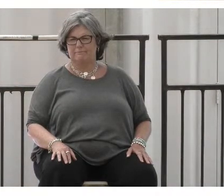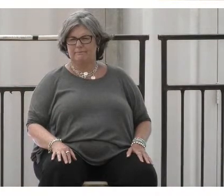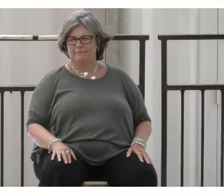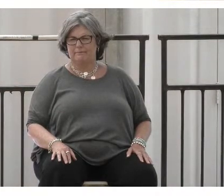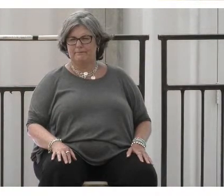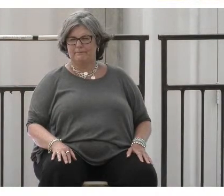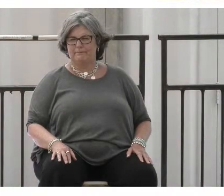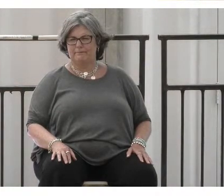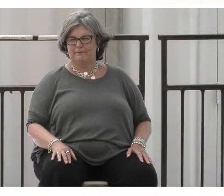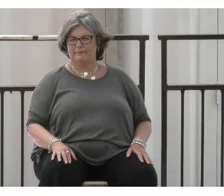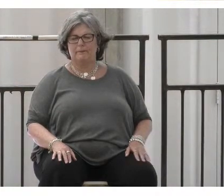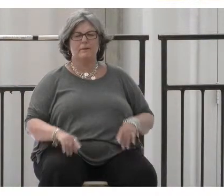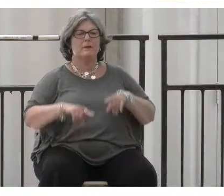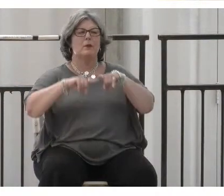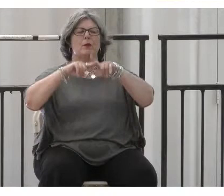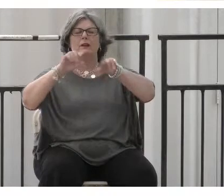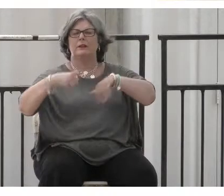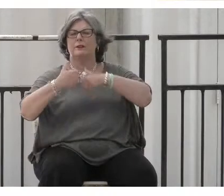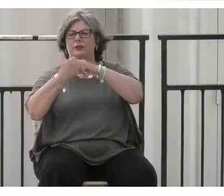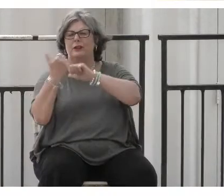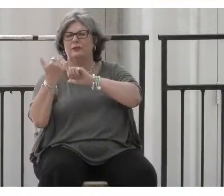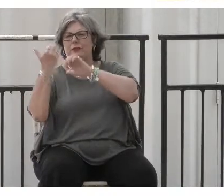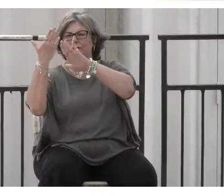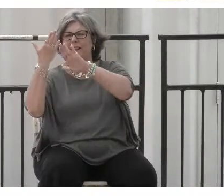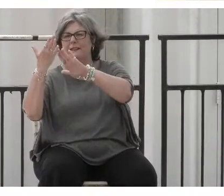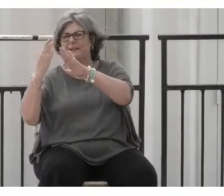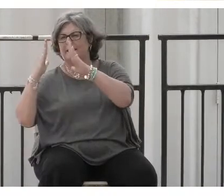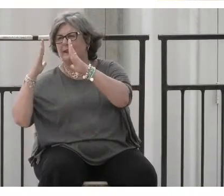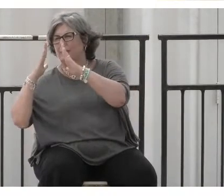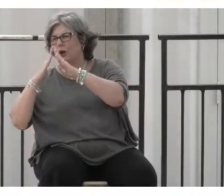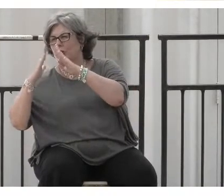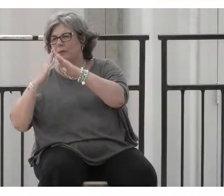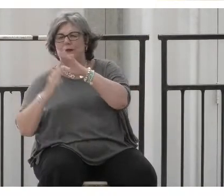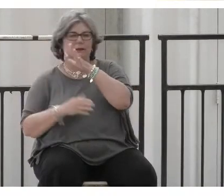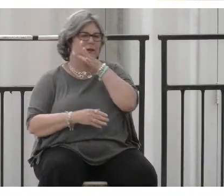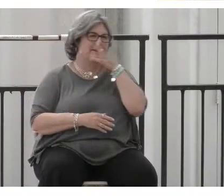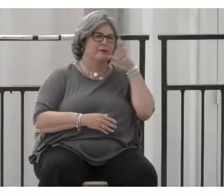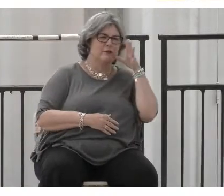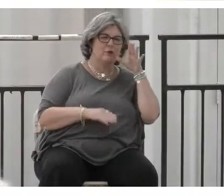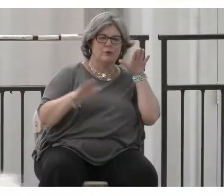microclimates, based on the environmental challenges. That's a great question.